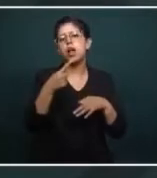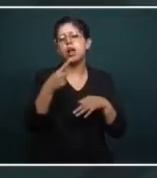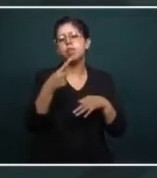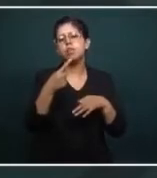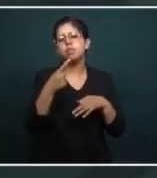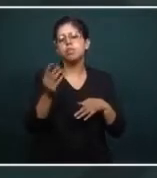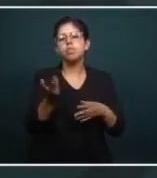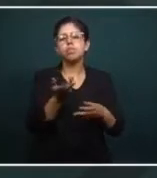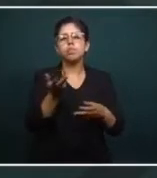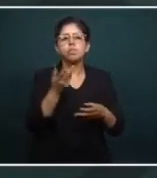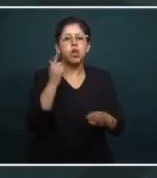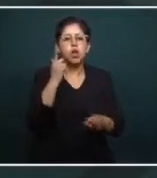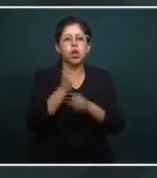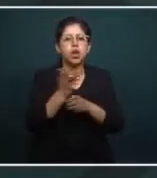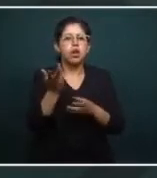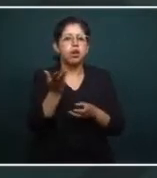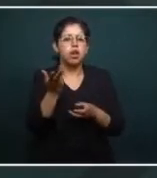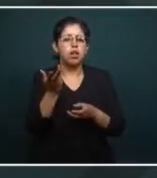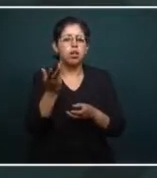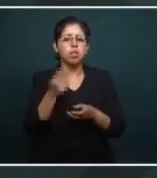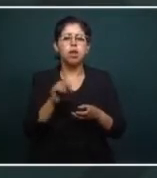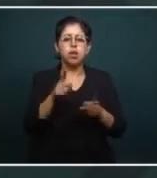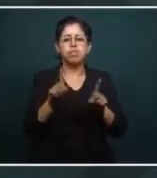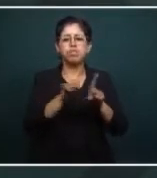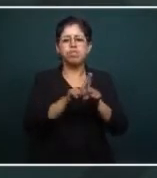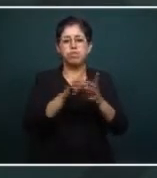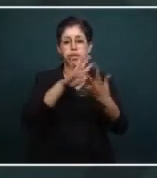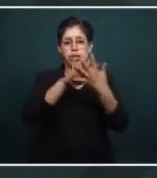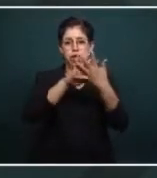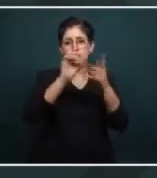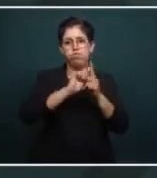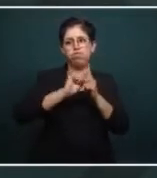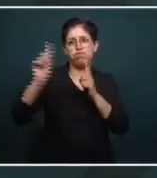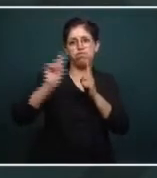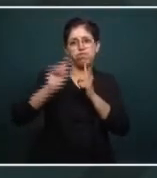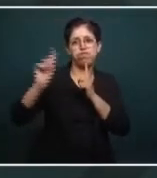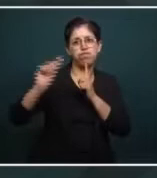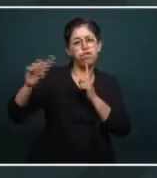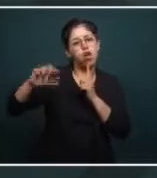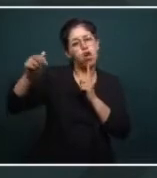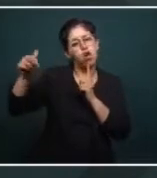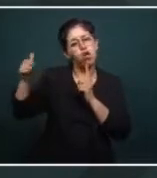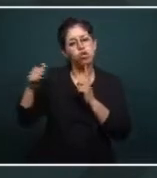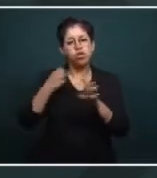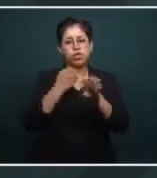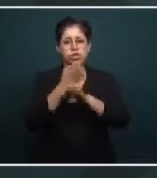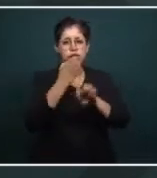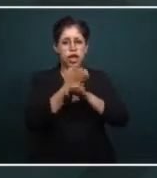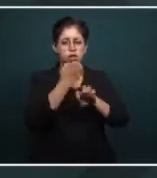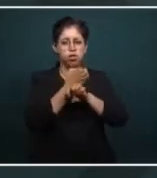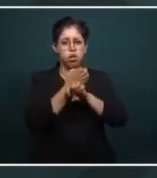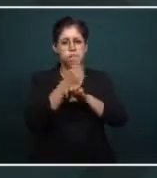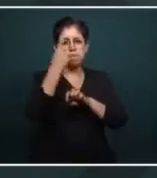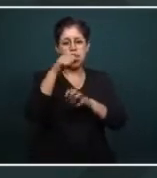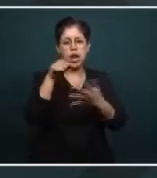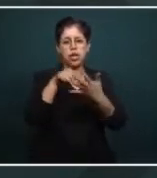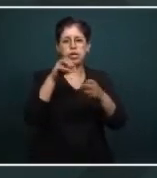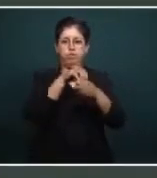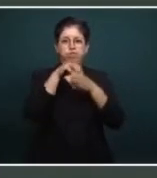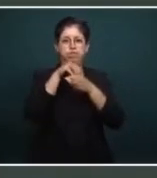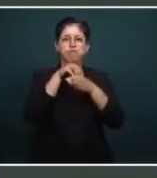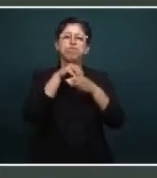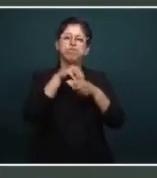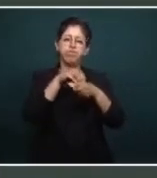apoyando collaborating to para el help traslado a penales federales to transfer de these internos to